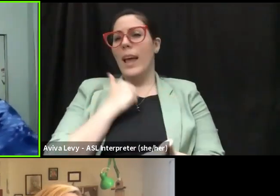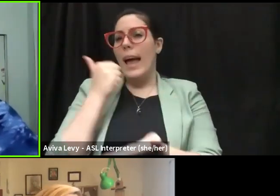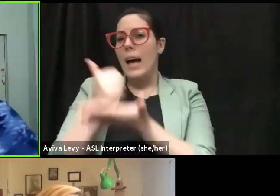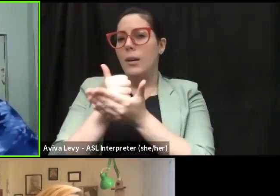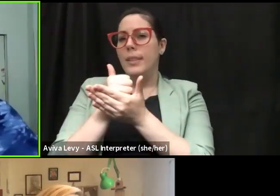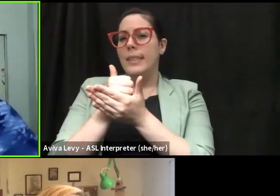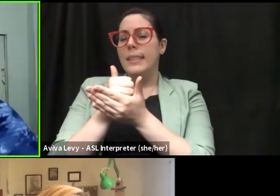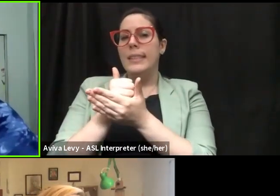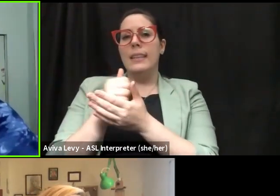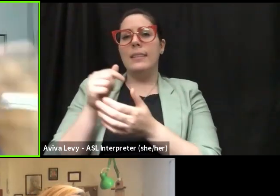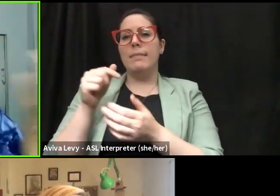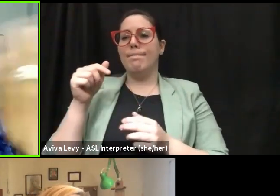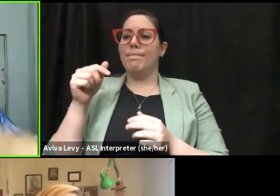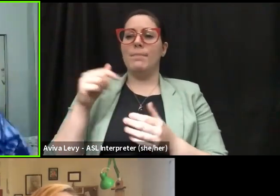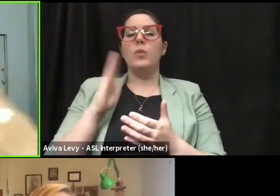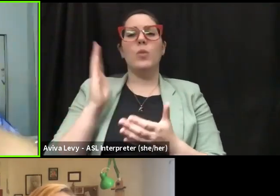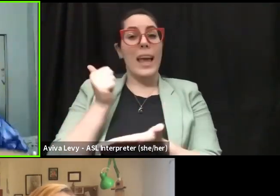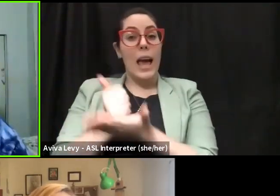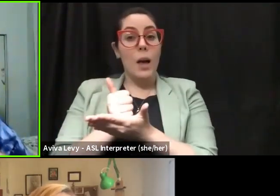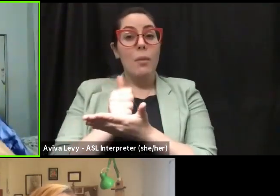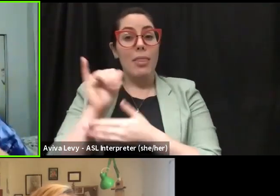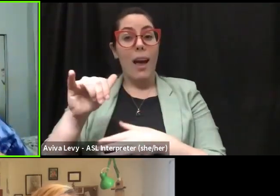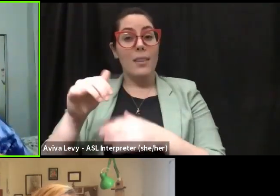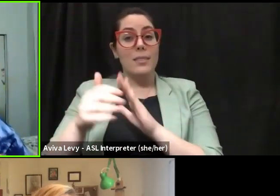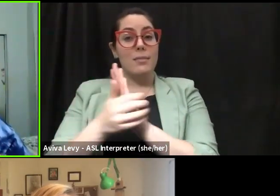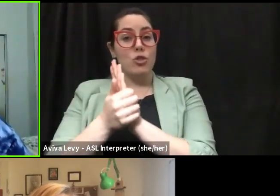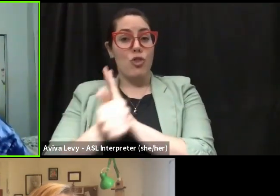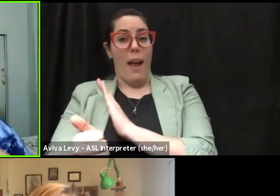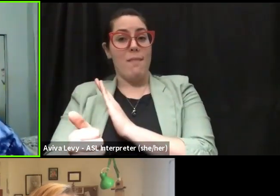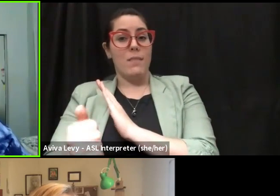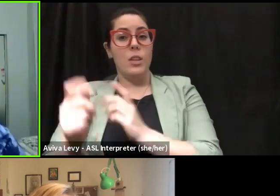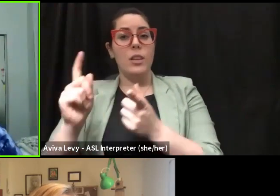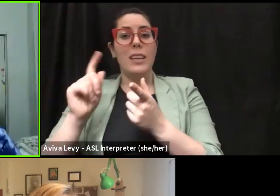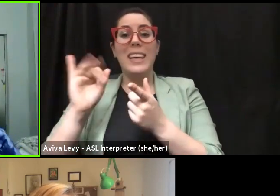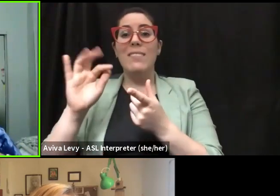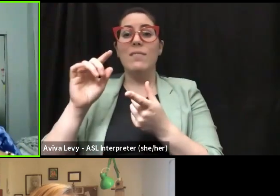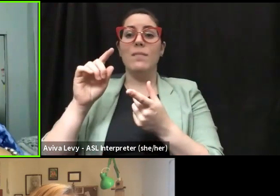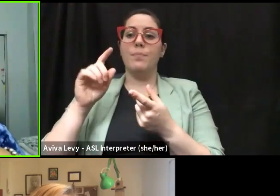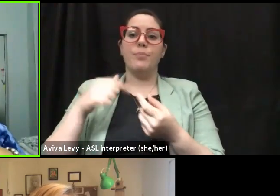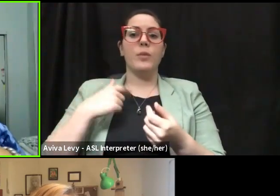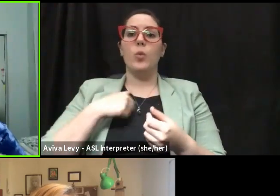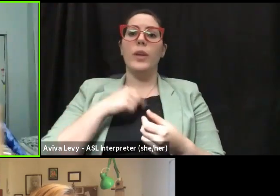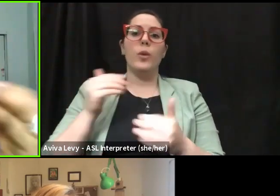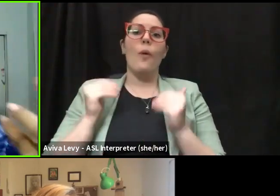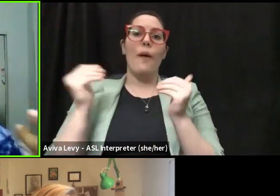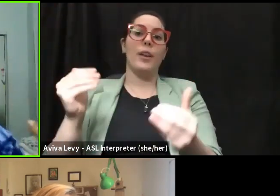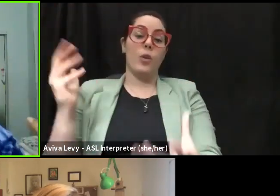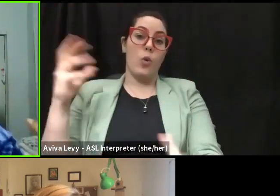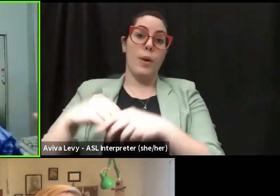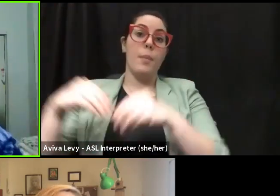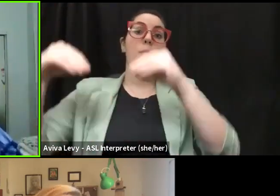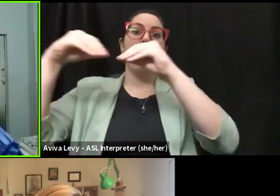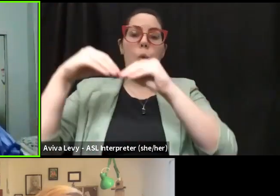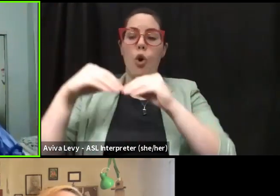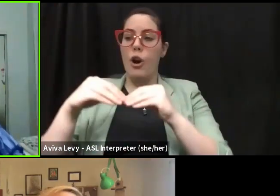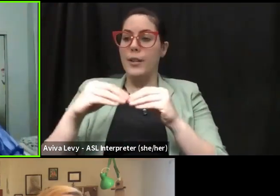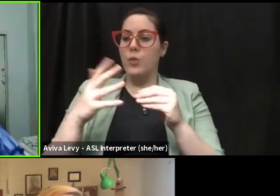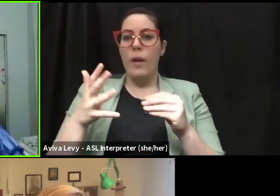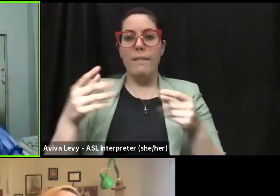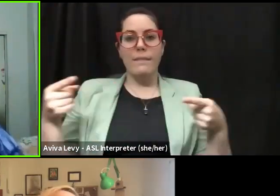the craft to incorporate more of our family, the intersectionality of